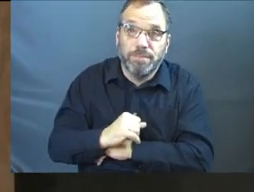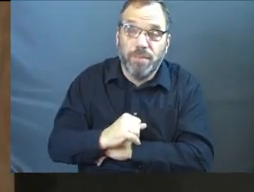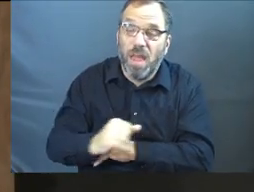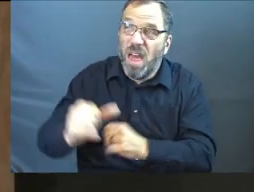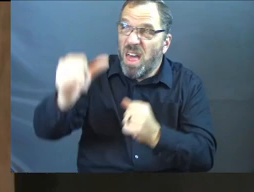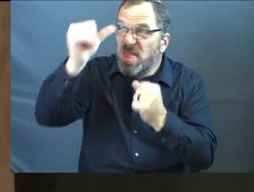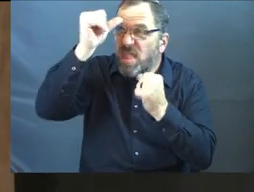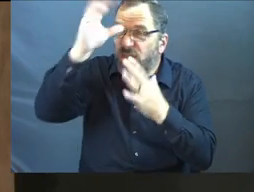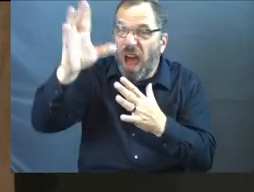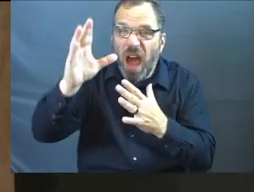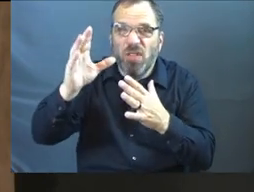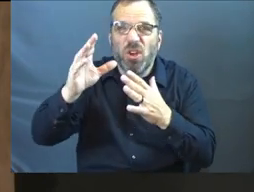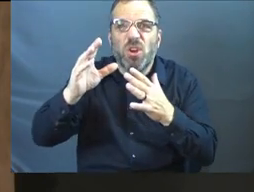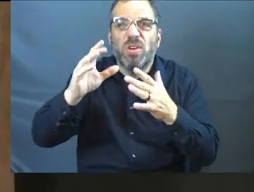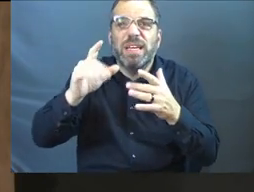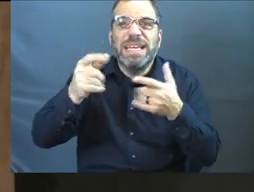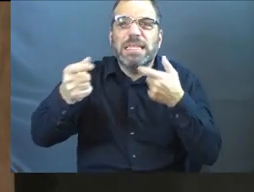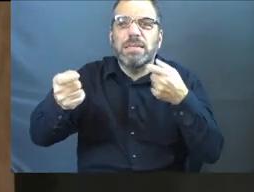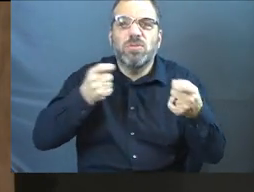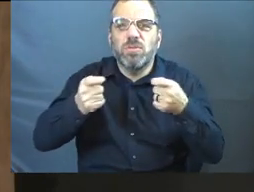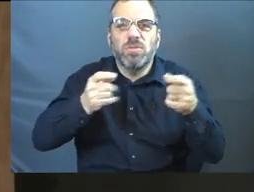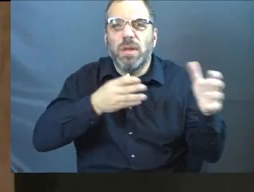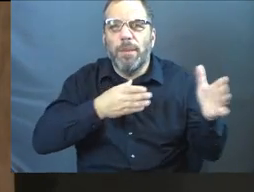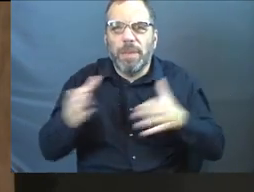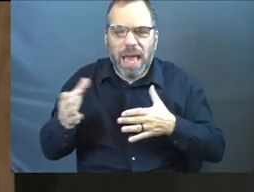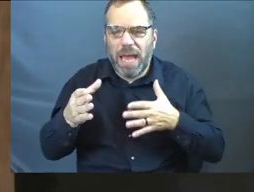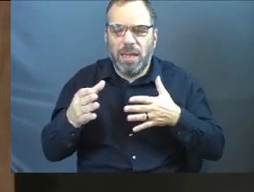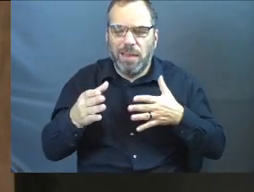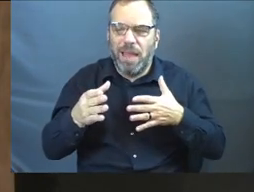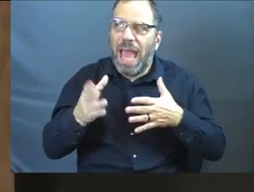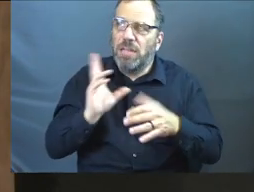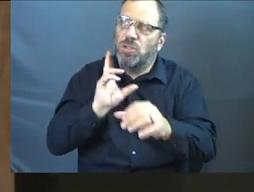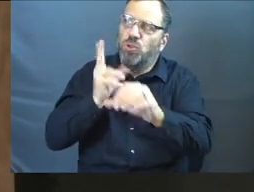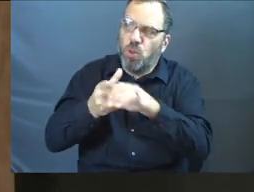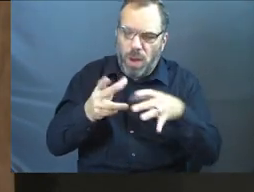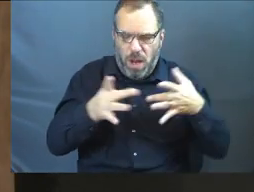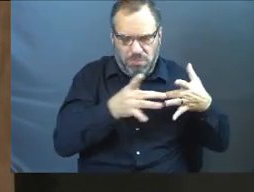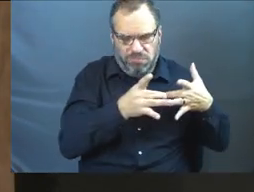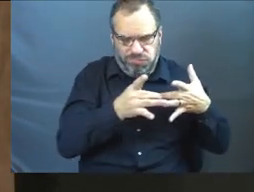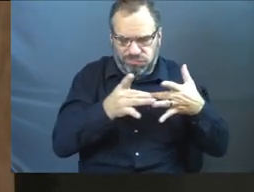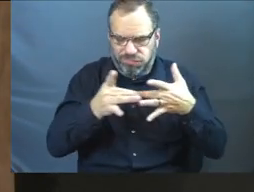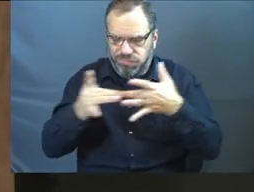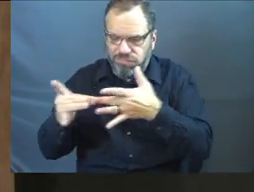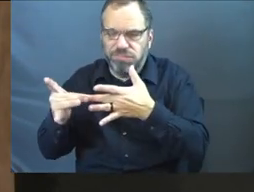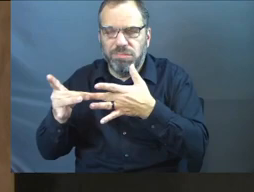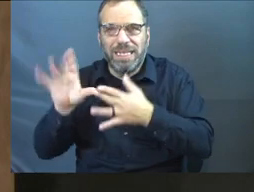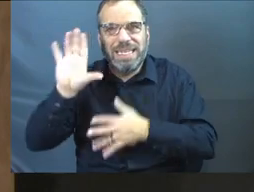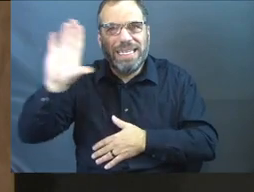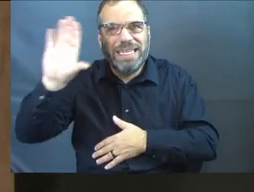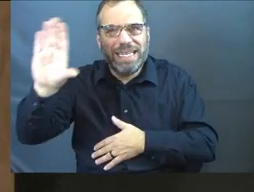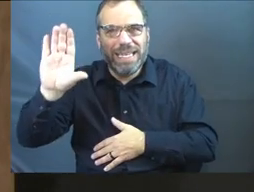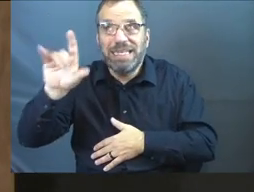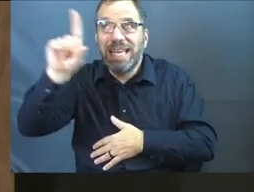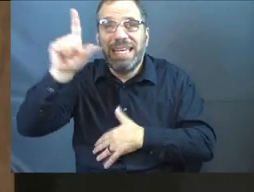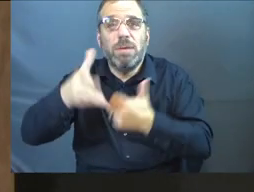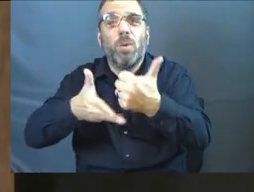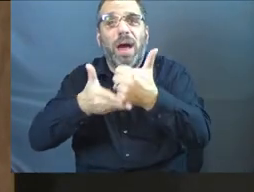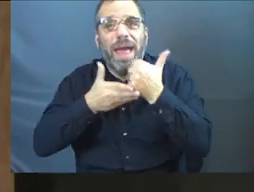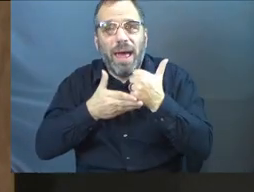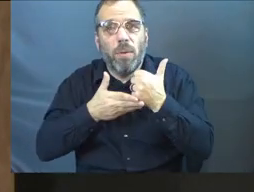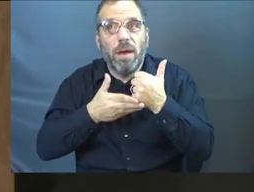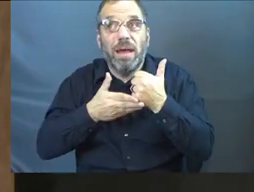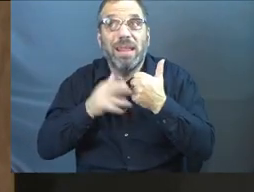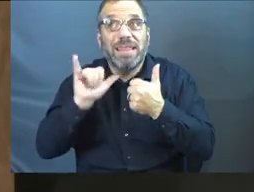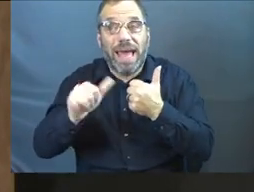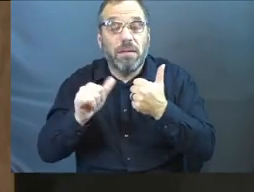The Father is moving, and it's our job to jump in, to follow the leading that God has placed before us. God will help us when